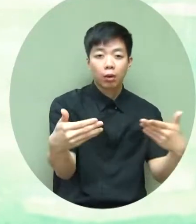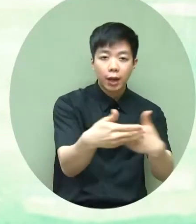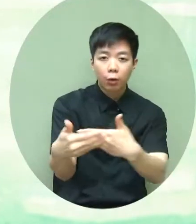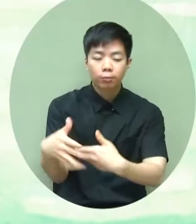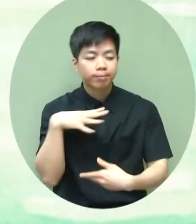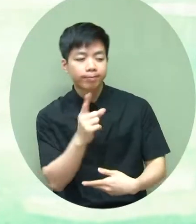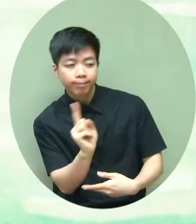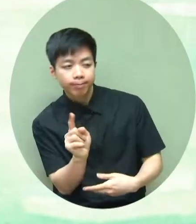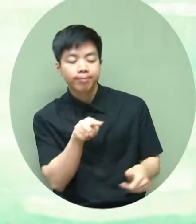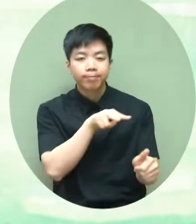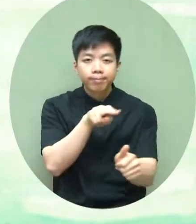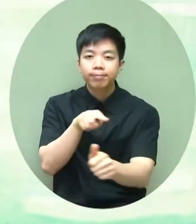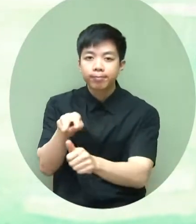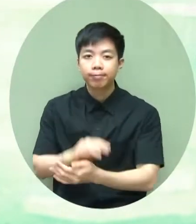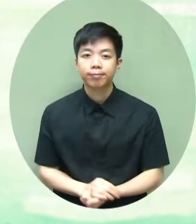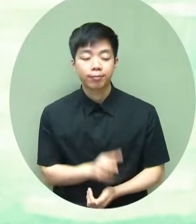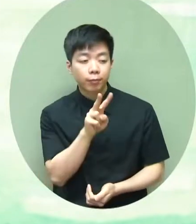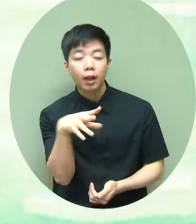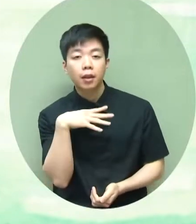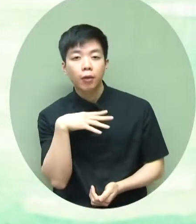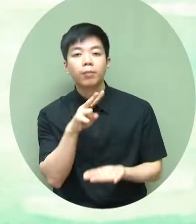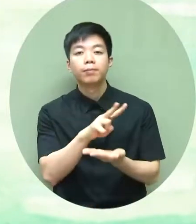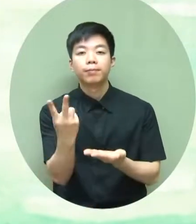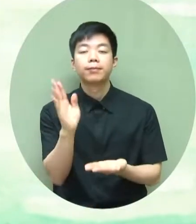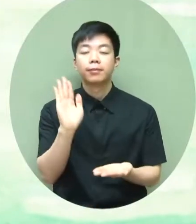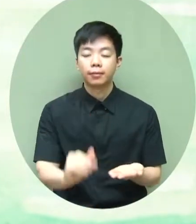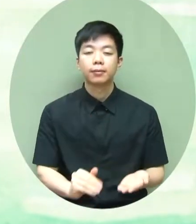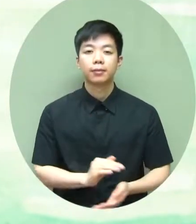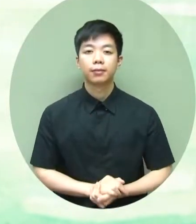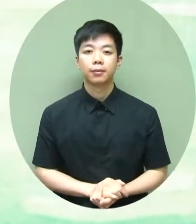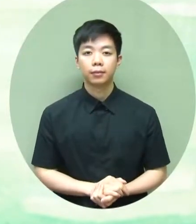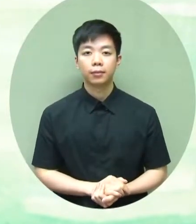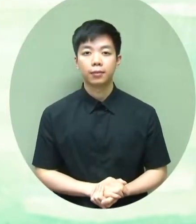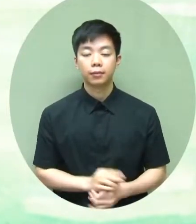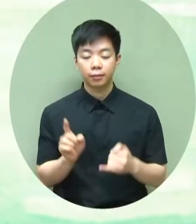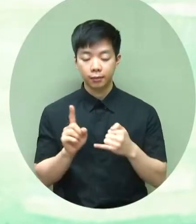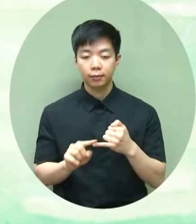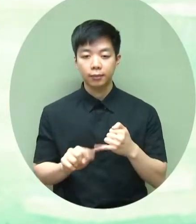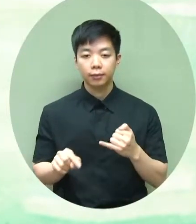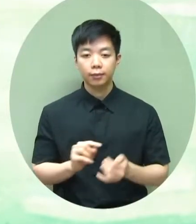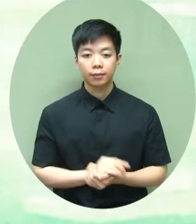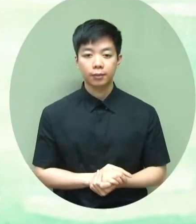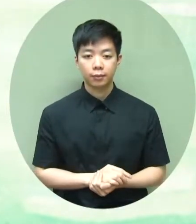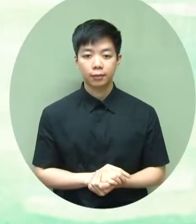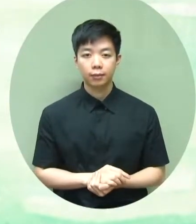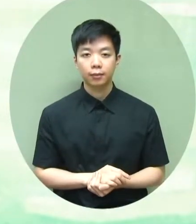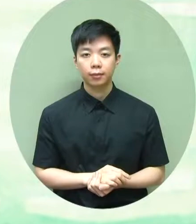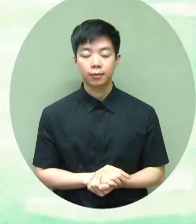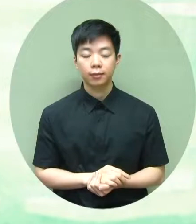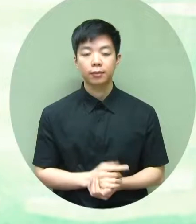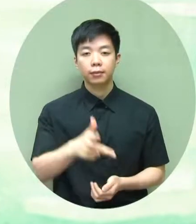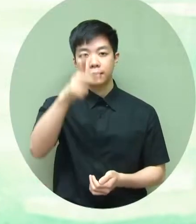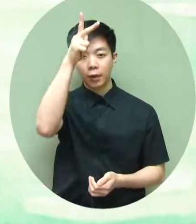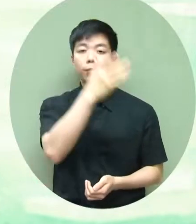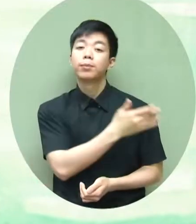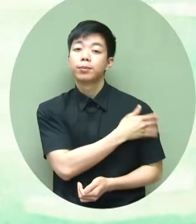Exhibition Centre and will also monitor the public transport services along the line and make appropriate adjustment. Lastly,